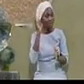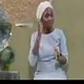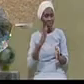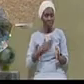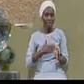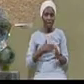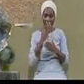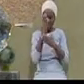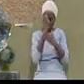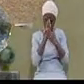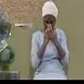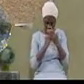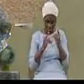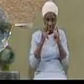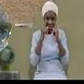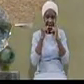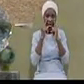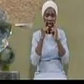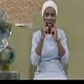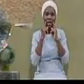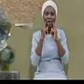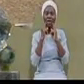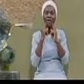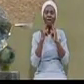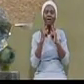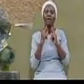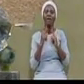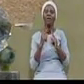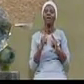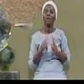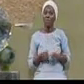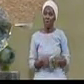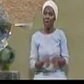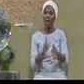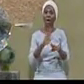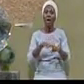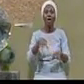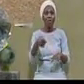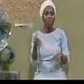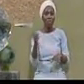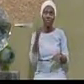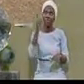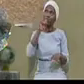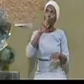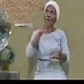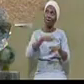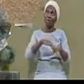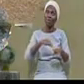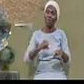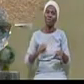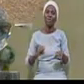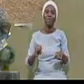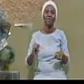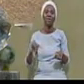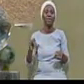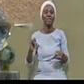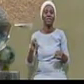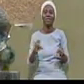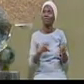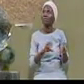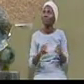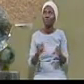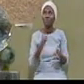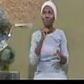Savior. Yeah. My humble cry, while on others thou art